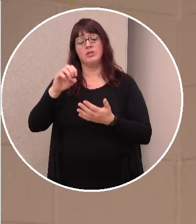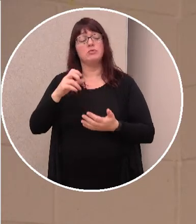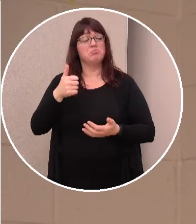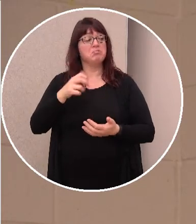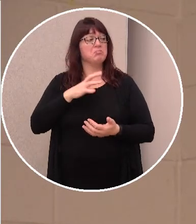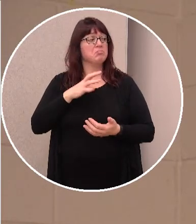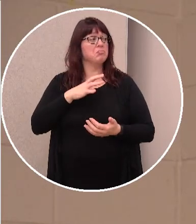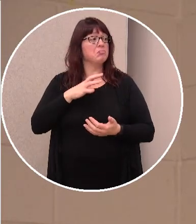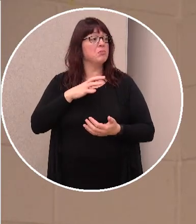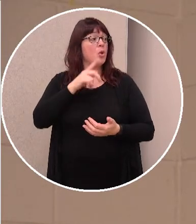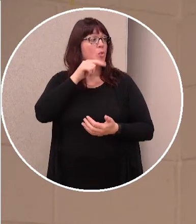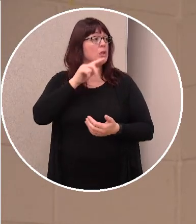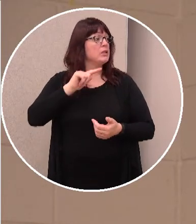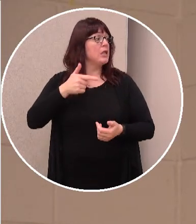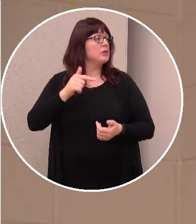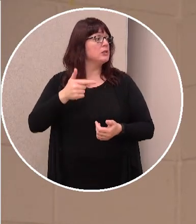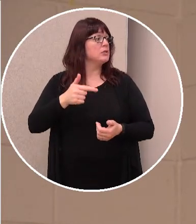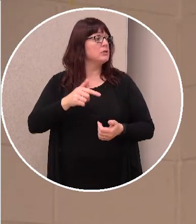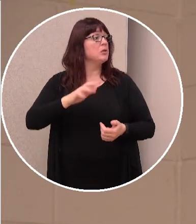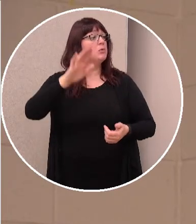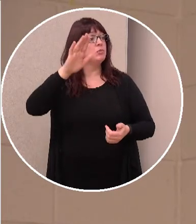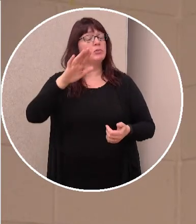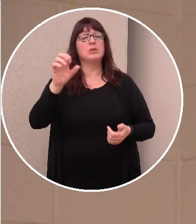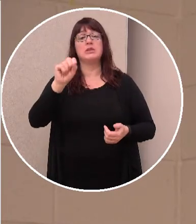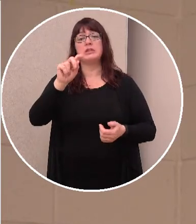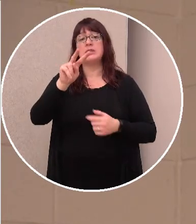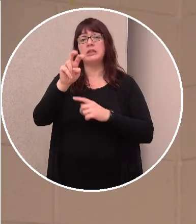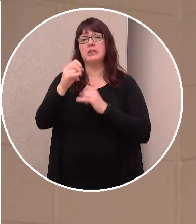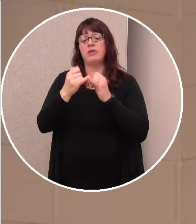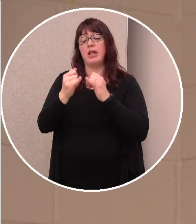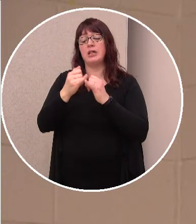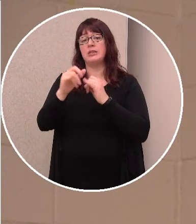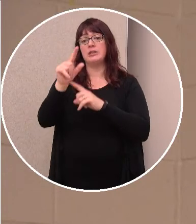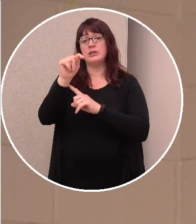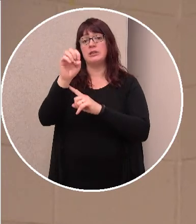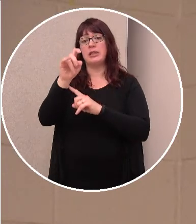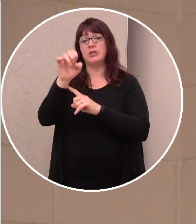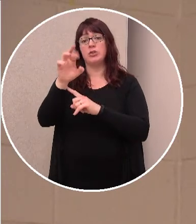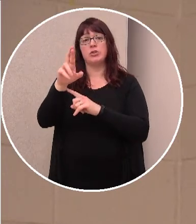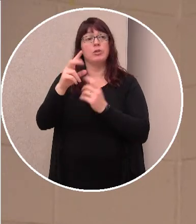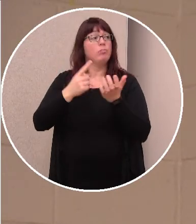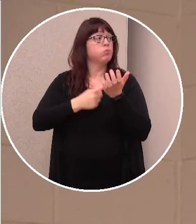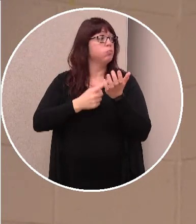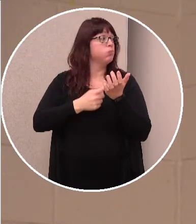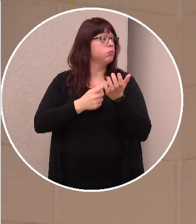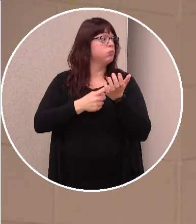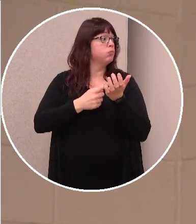Do I have a seconder to the motion? Seconded by Steve Tessier. Discussion?